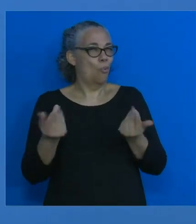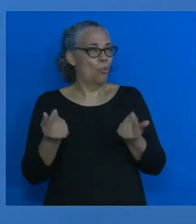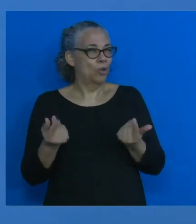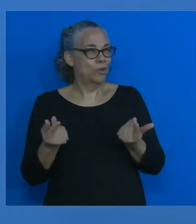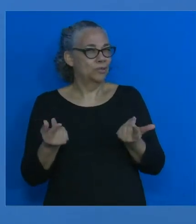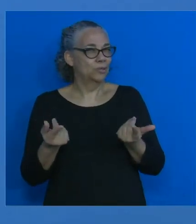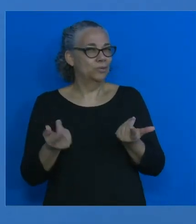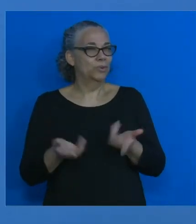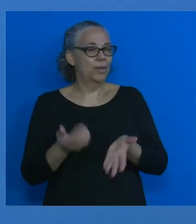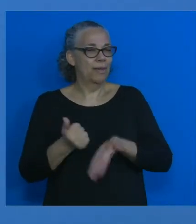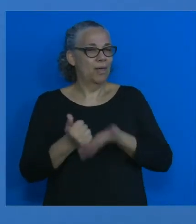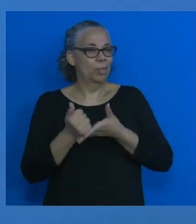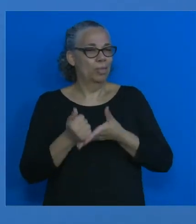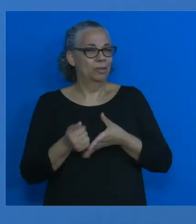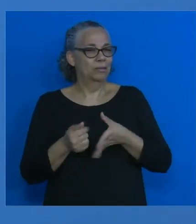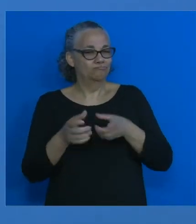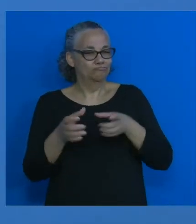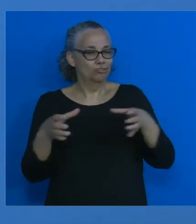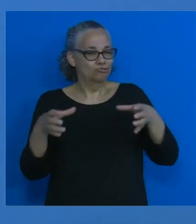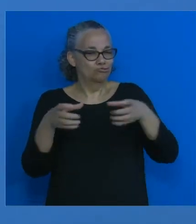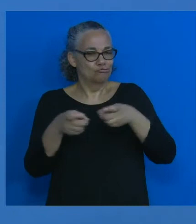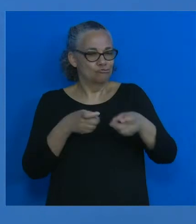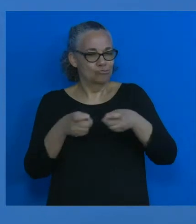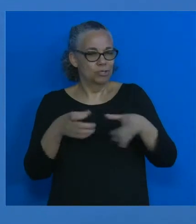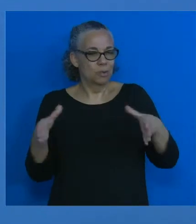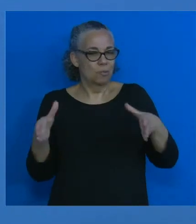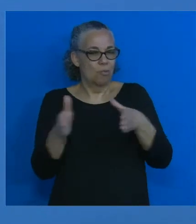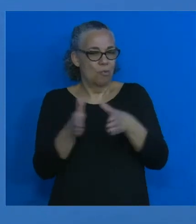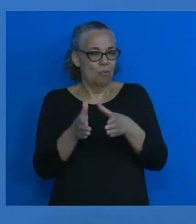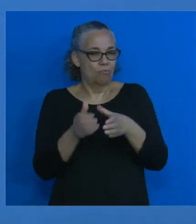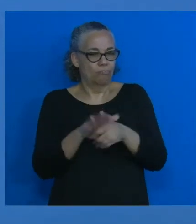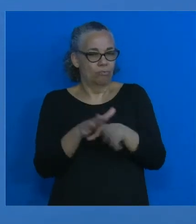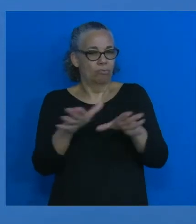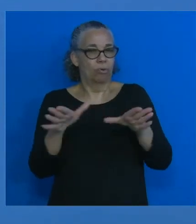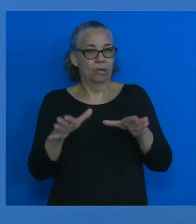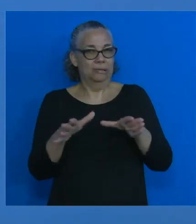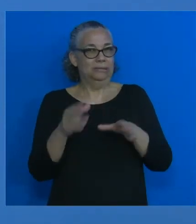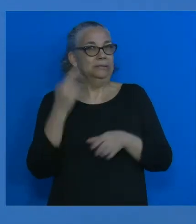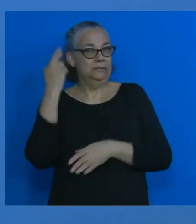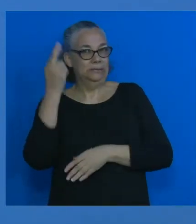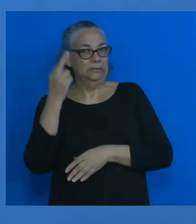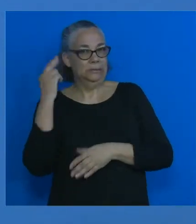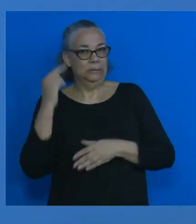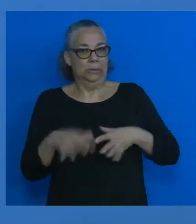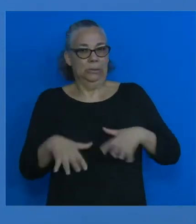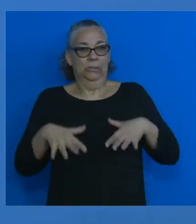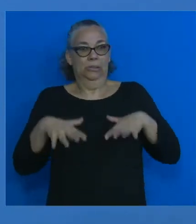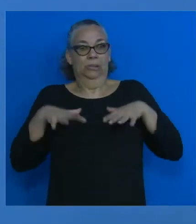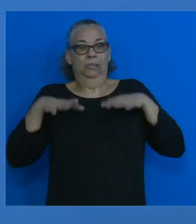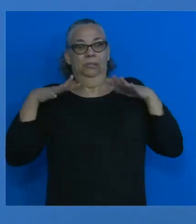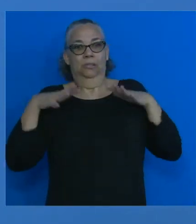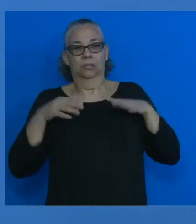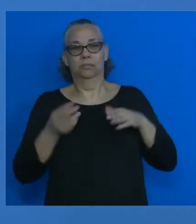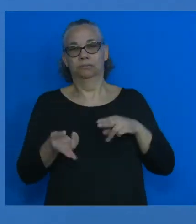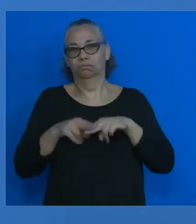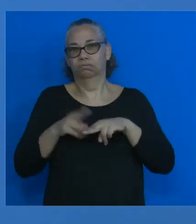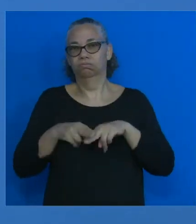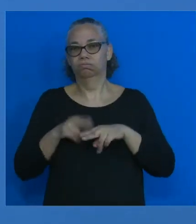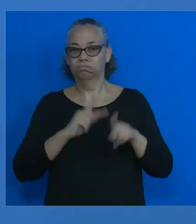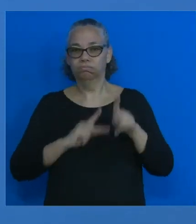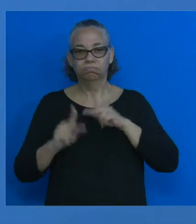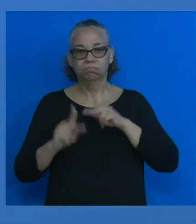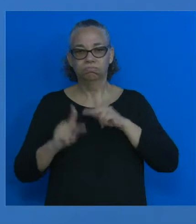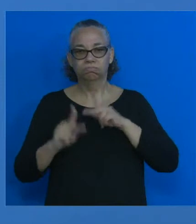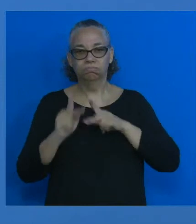contain this small outbreak, I recognize that anxiety levels are increasing. People are